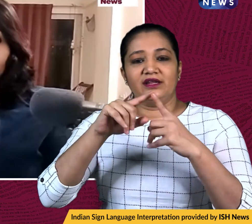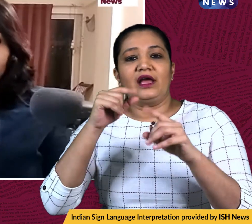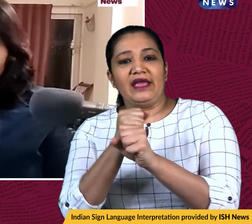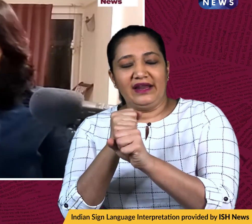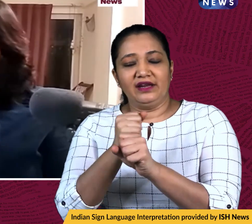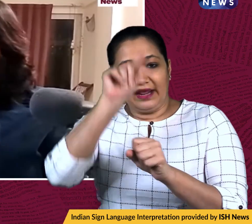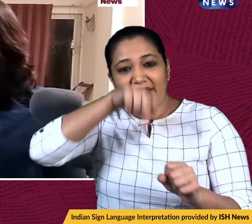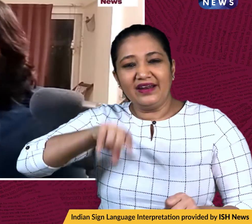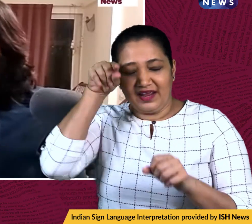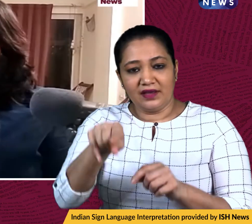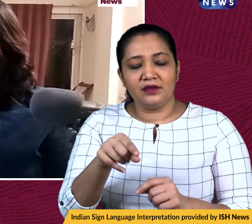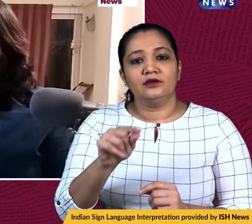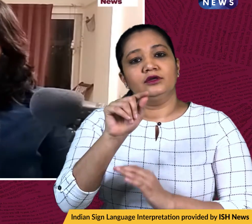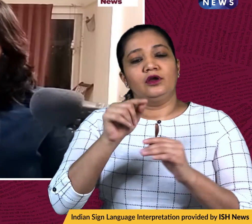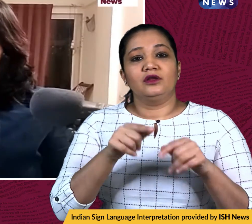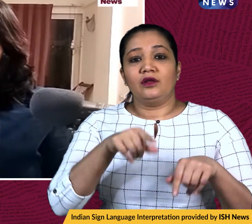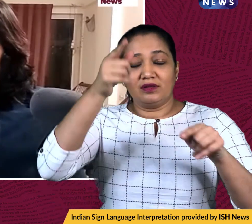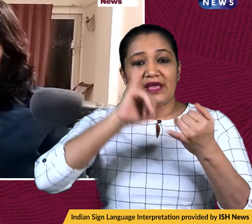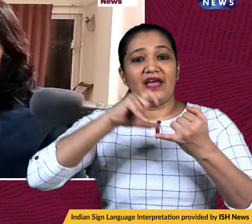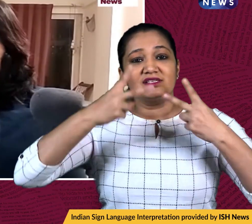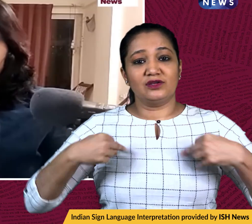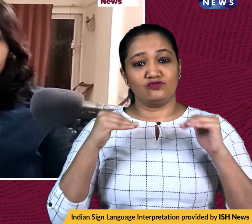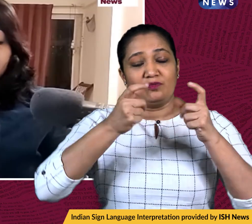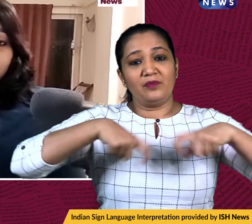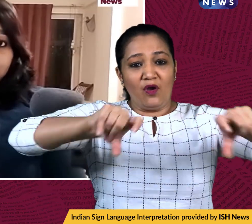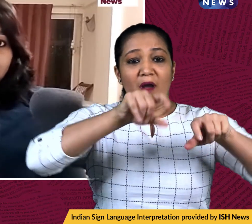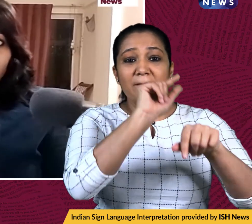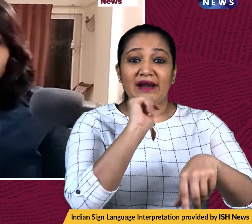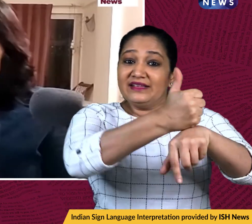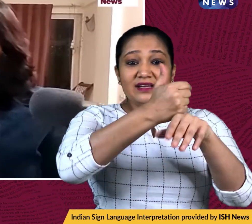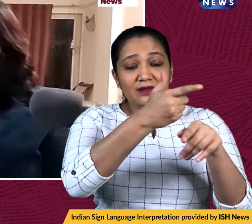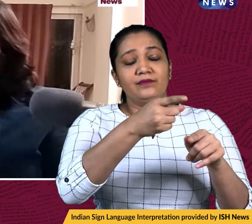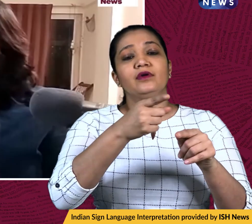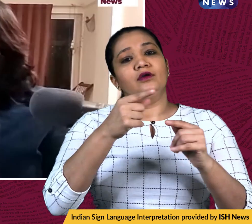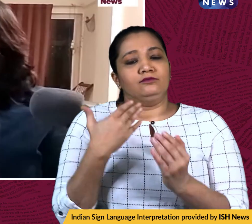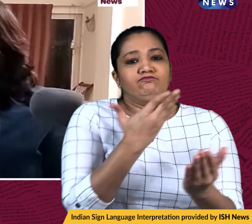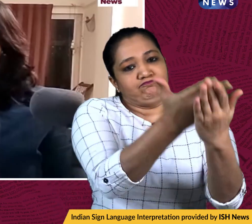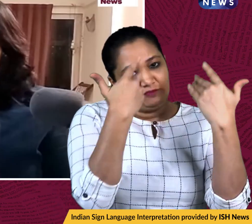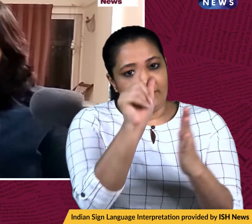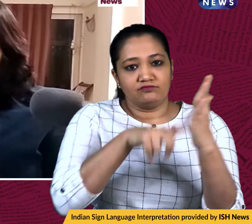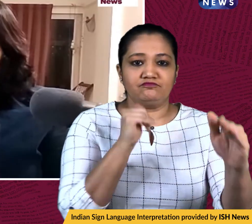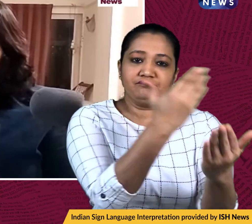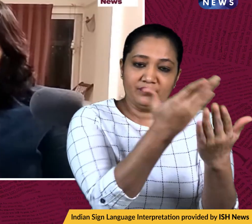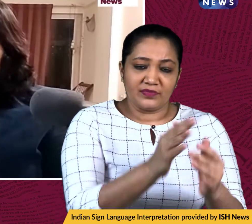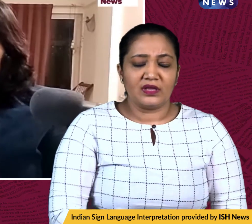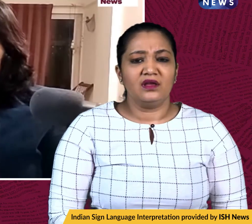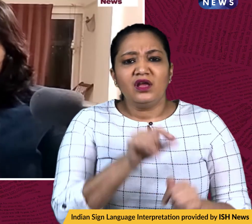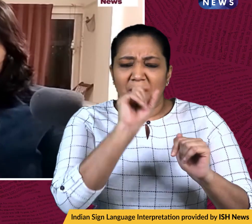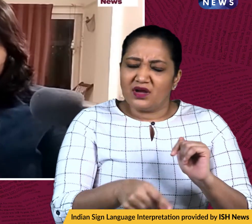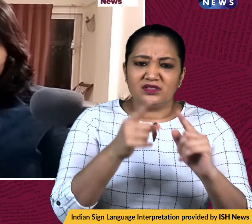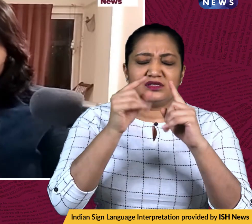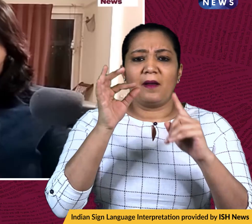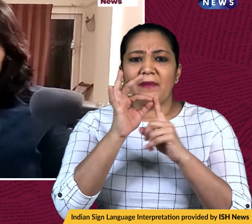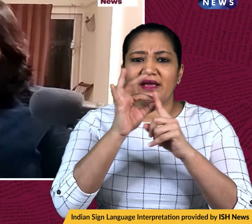Guild of India has written to the probe panel instituted by the Supreme Court, asking it to inquire